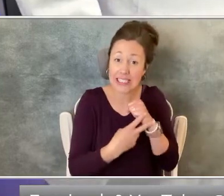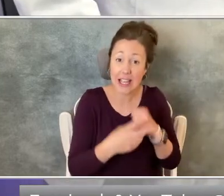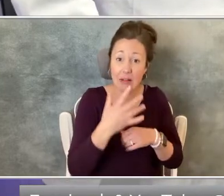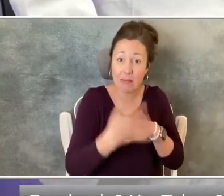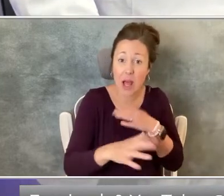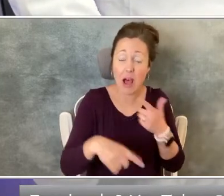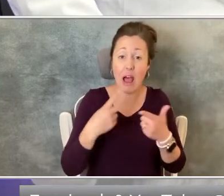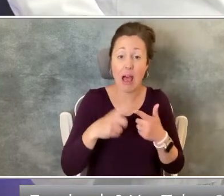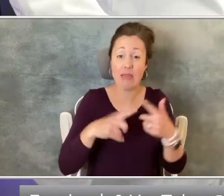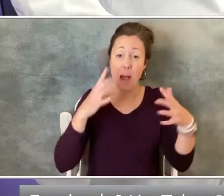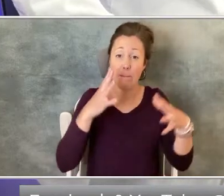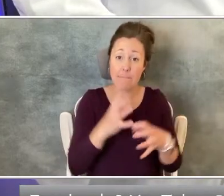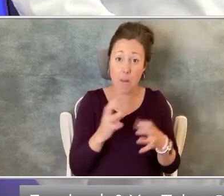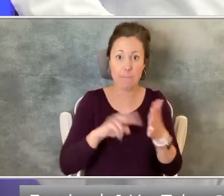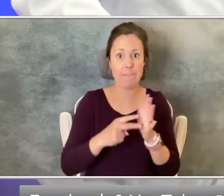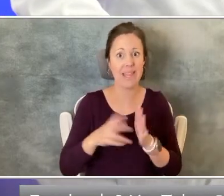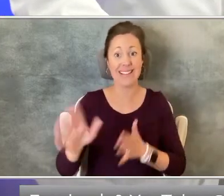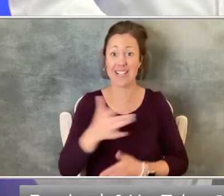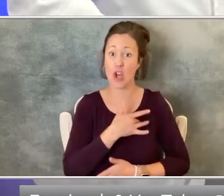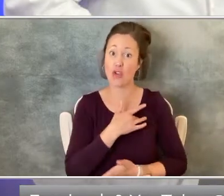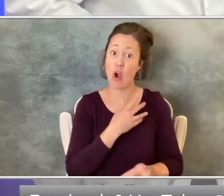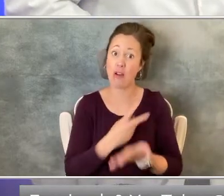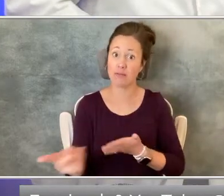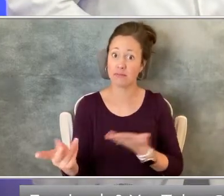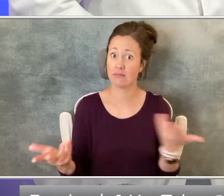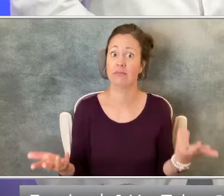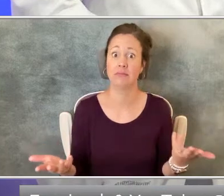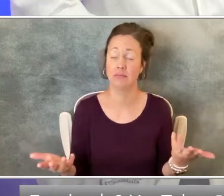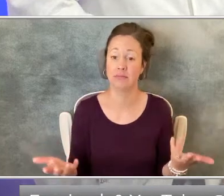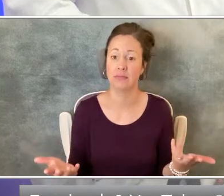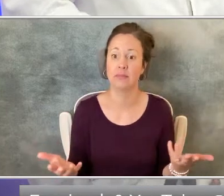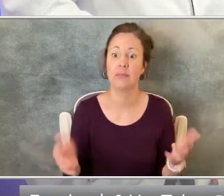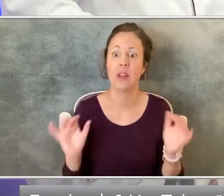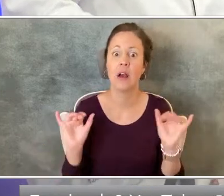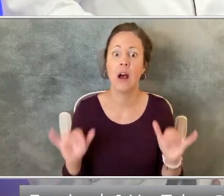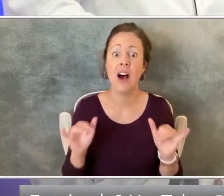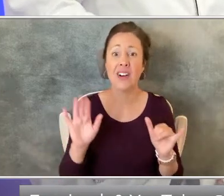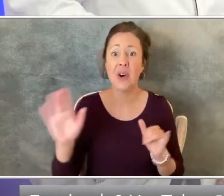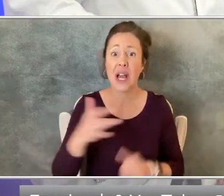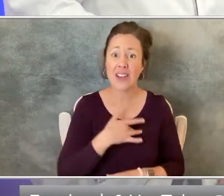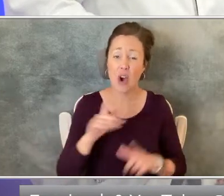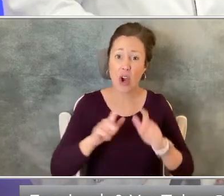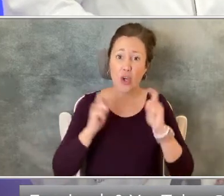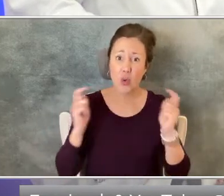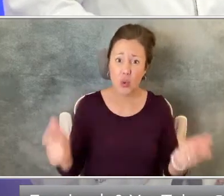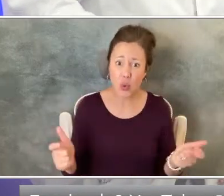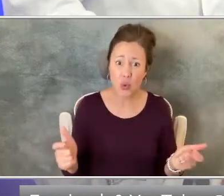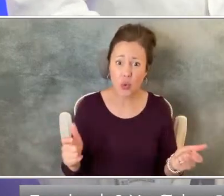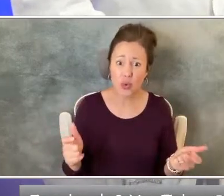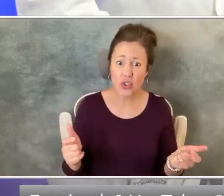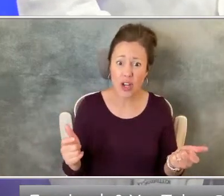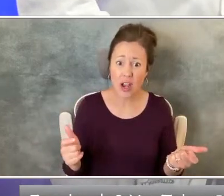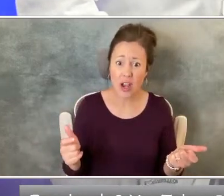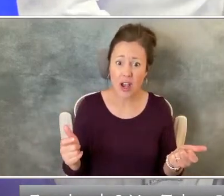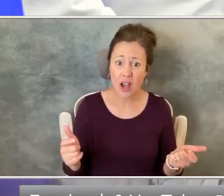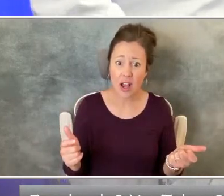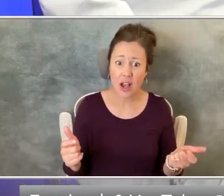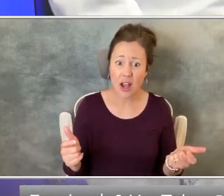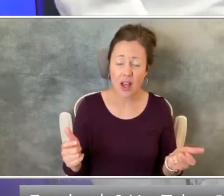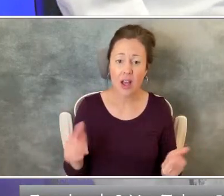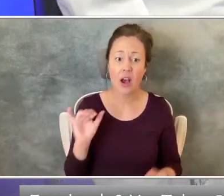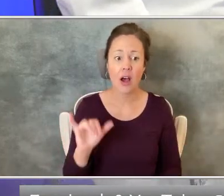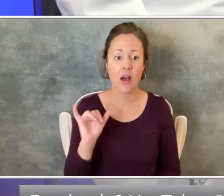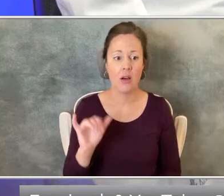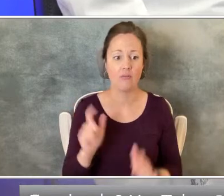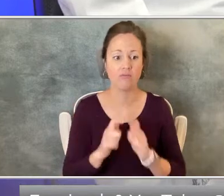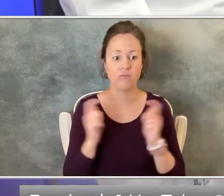heart failure, low blood flow to all organs. So it was huge. It was like the size of 3 fists. That's right. And then you can see he